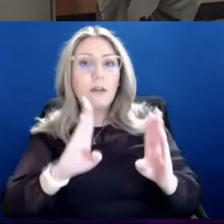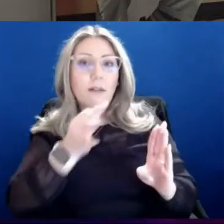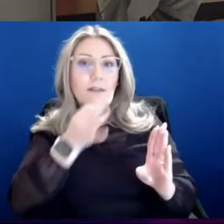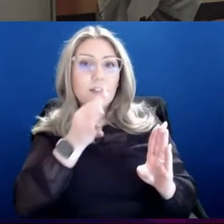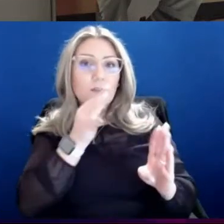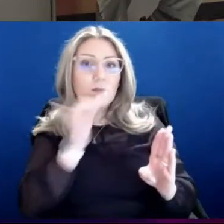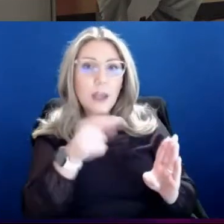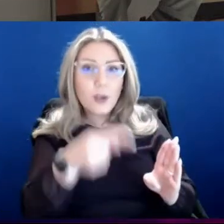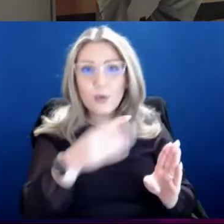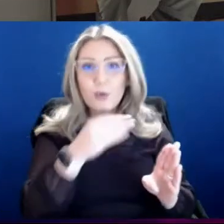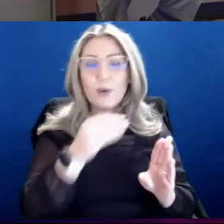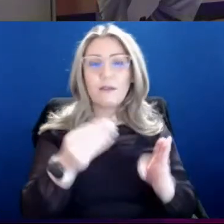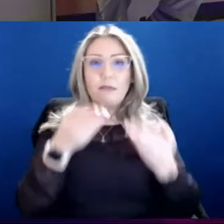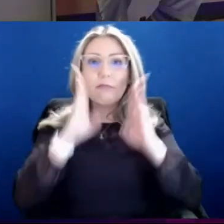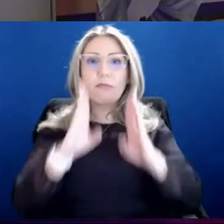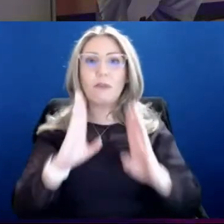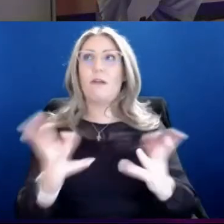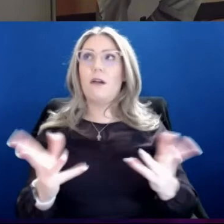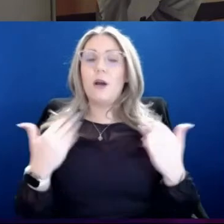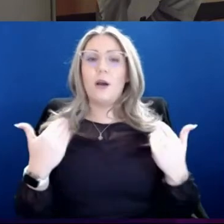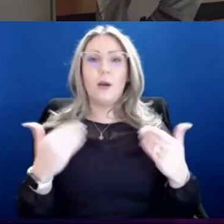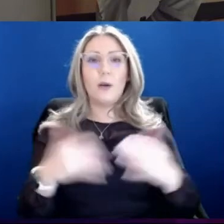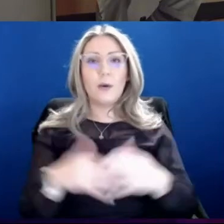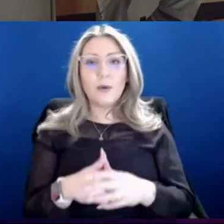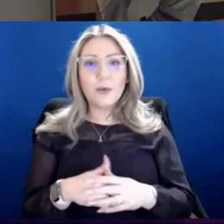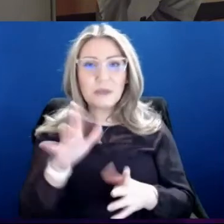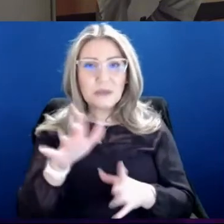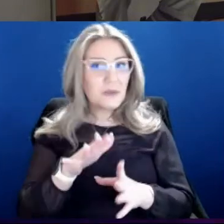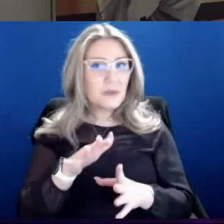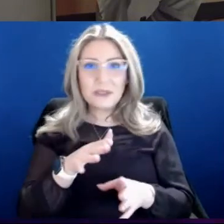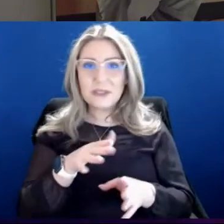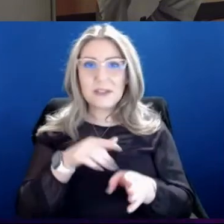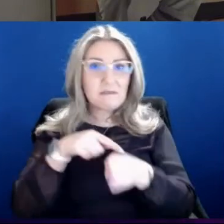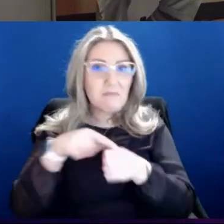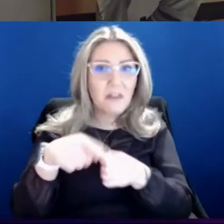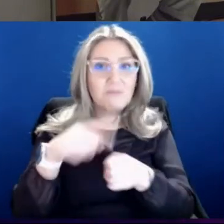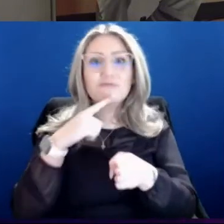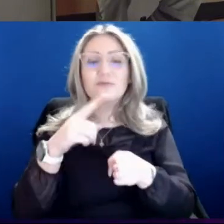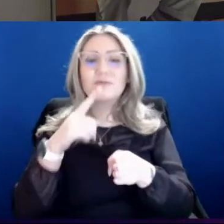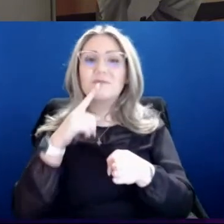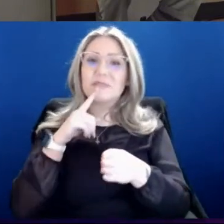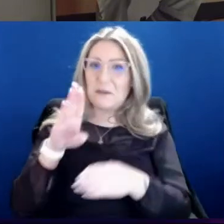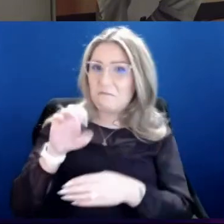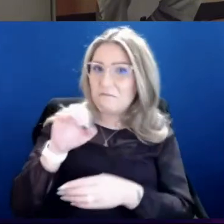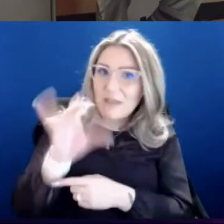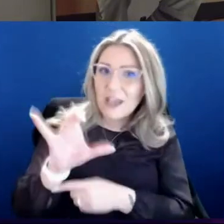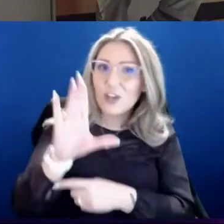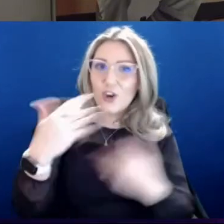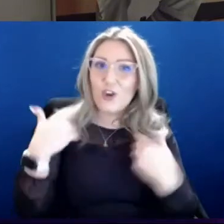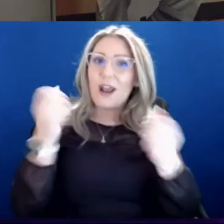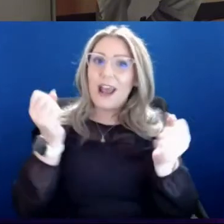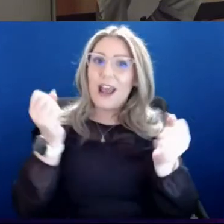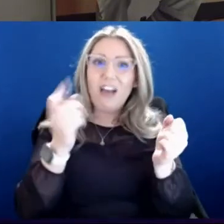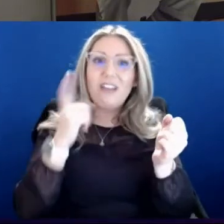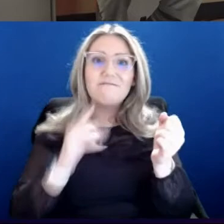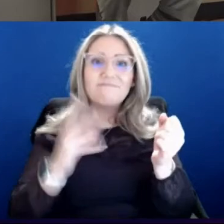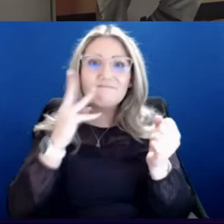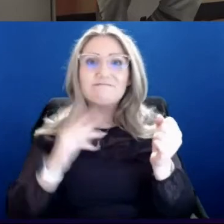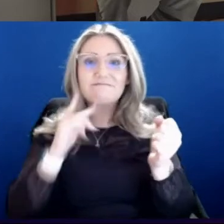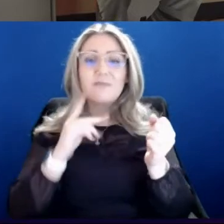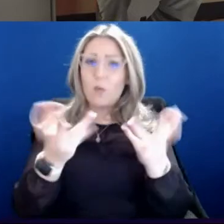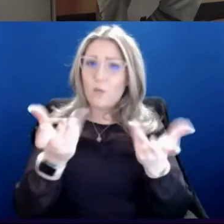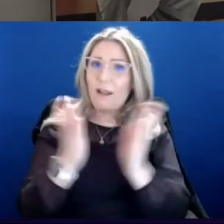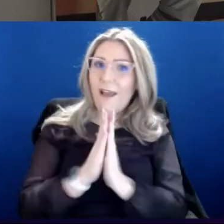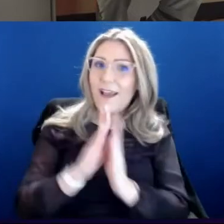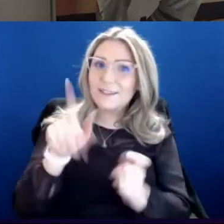that you and your specialty met Becky's in her health journey. I want to ask Becky a specific question